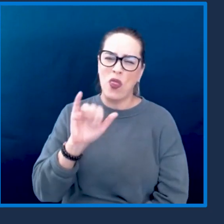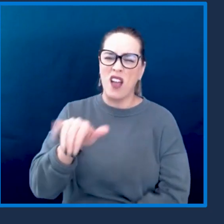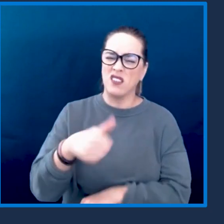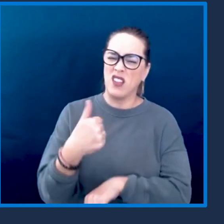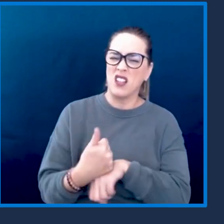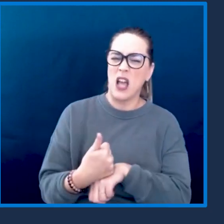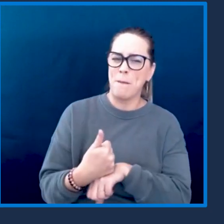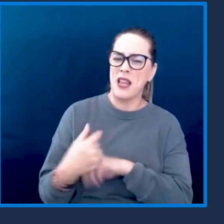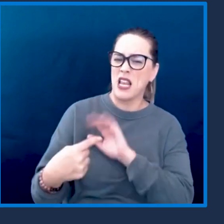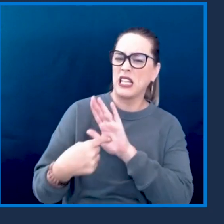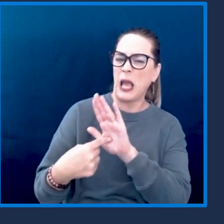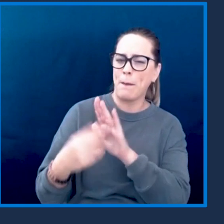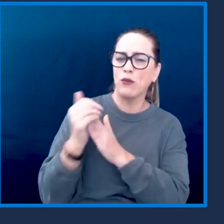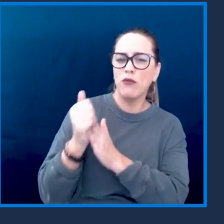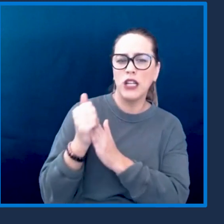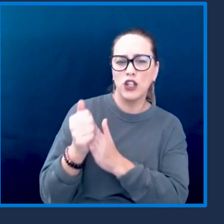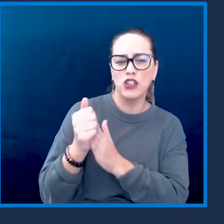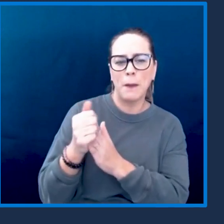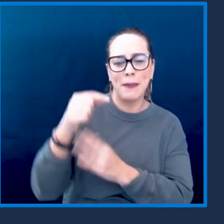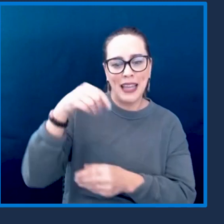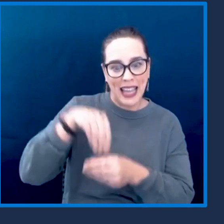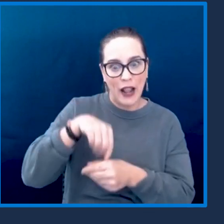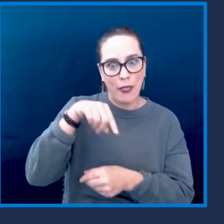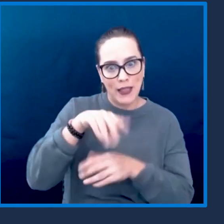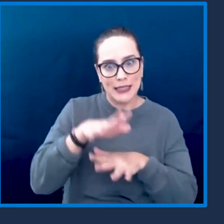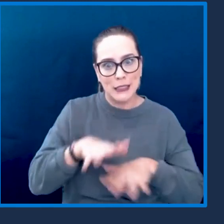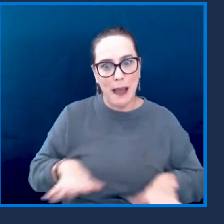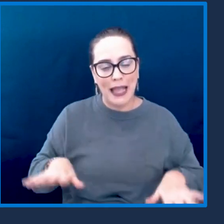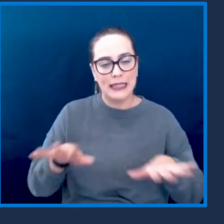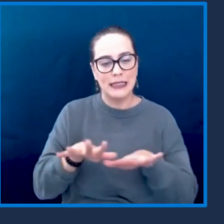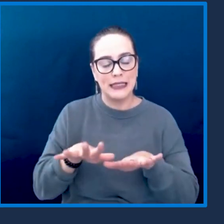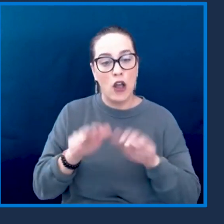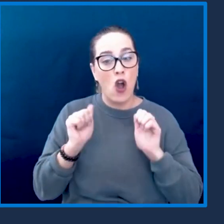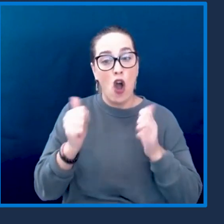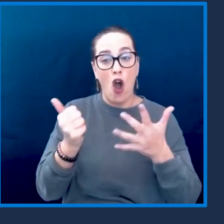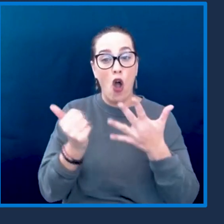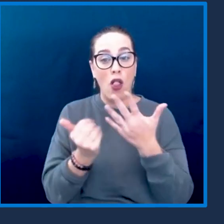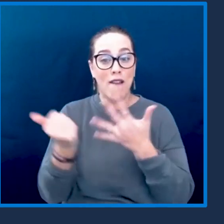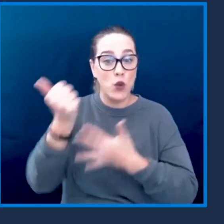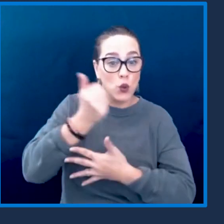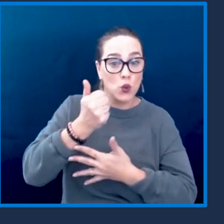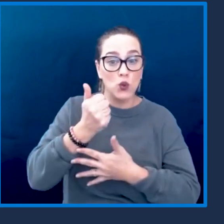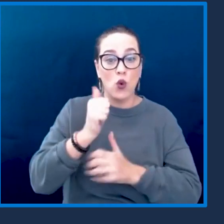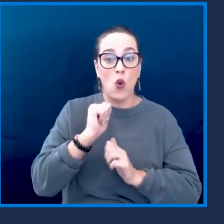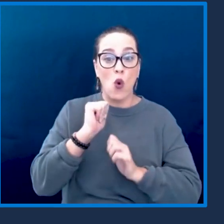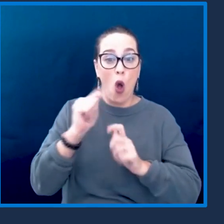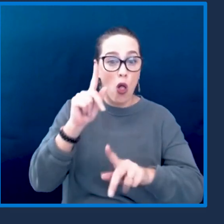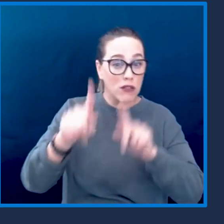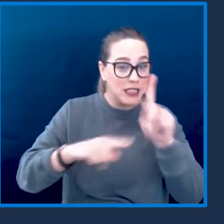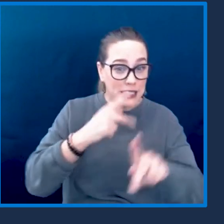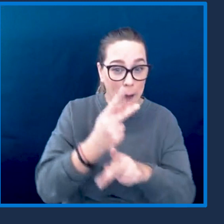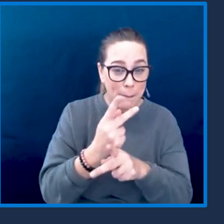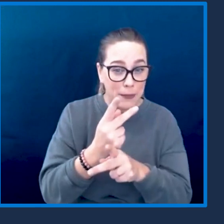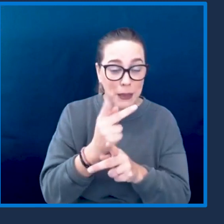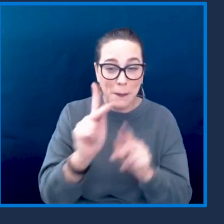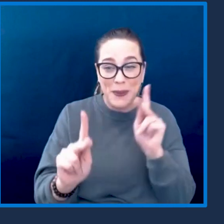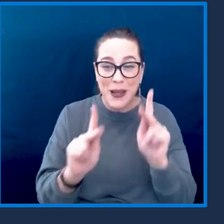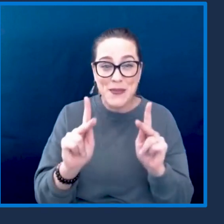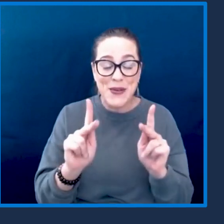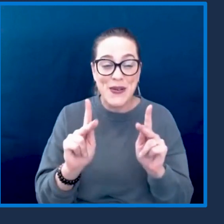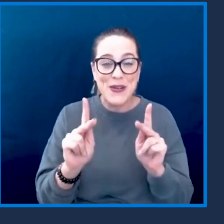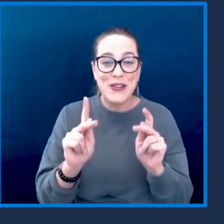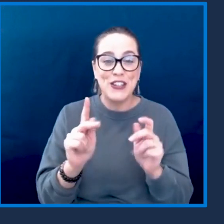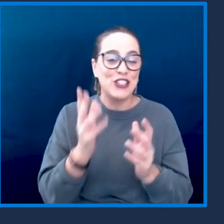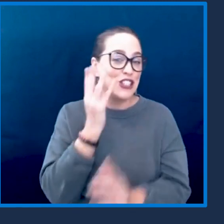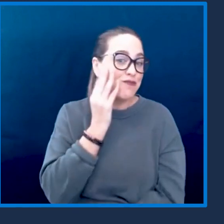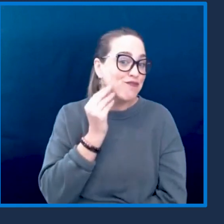again, all levels, all people, none of us professionals were sharing our story, our experience, and,